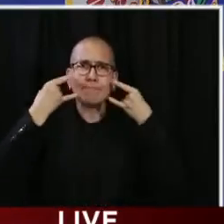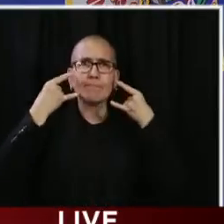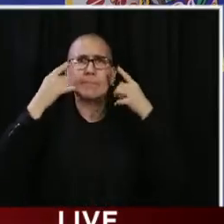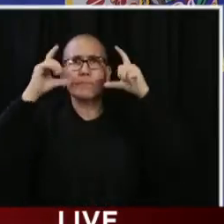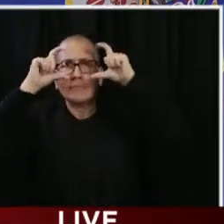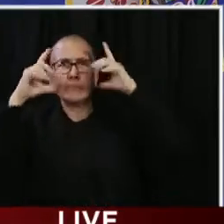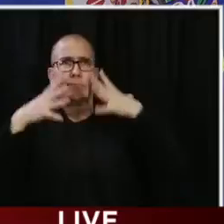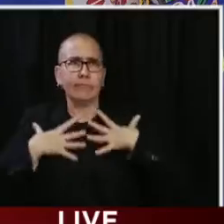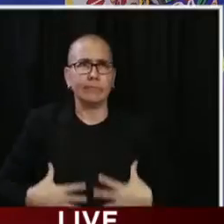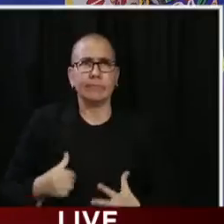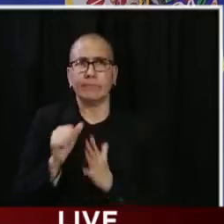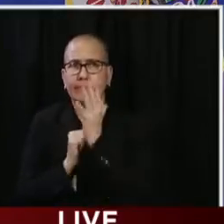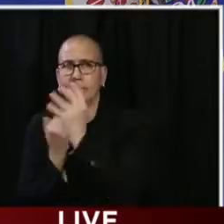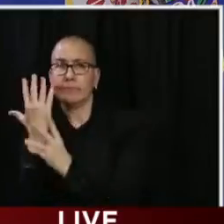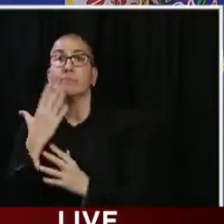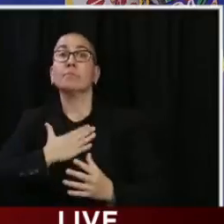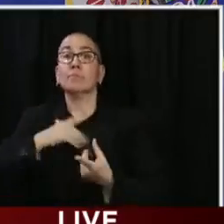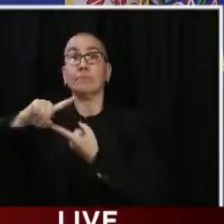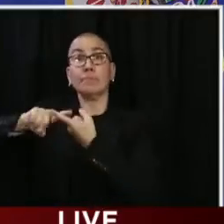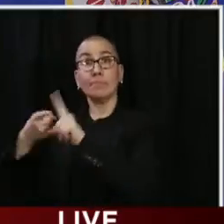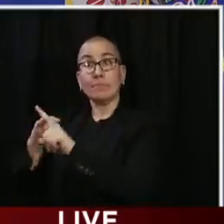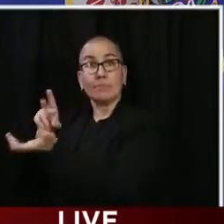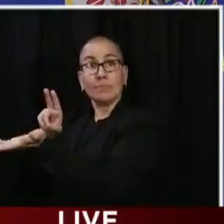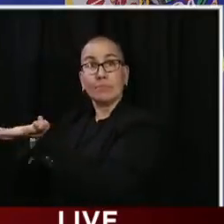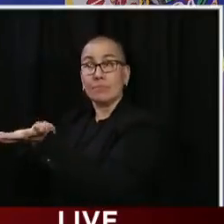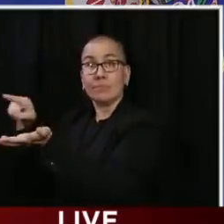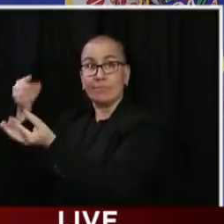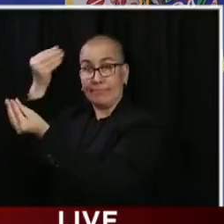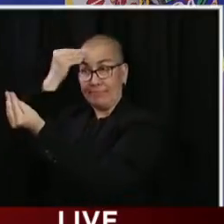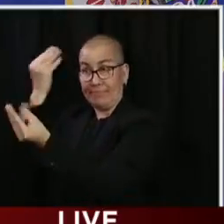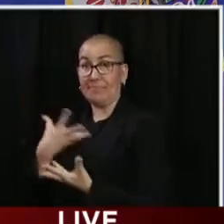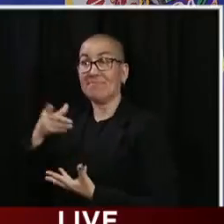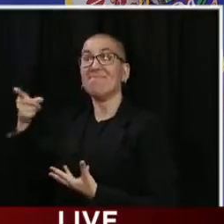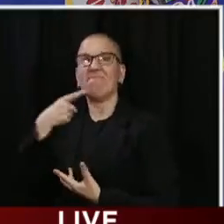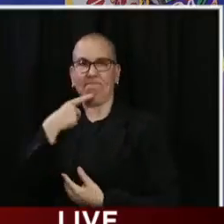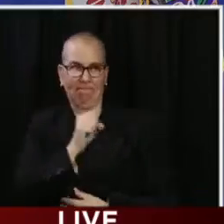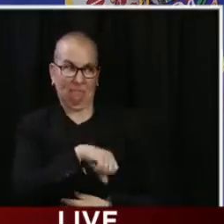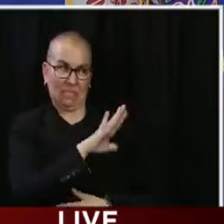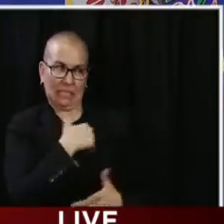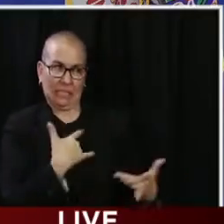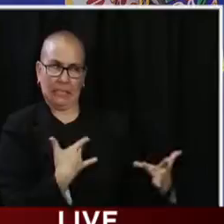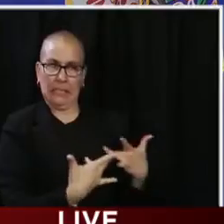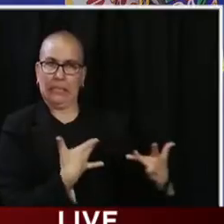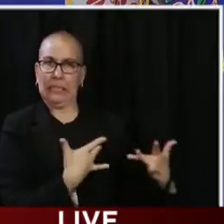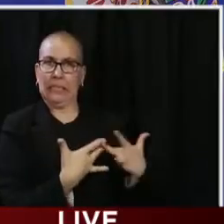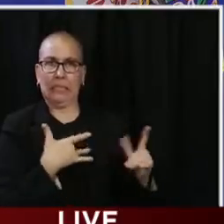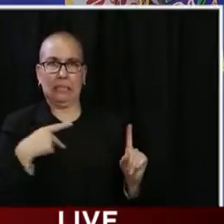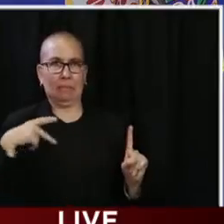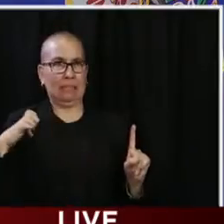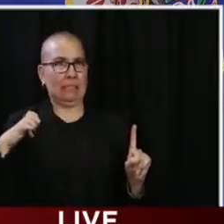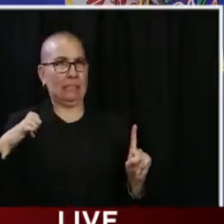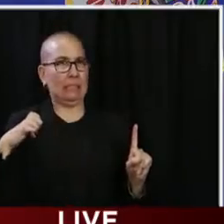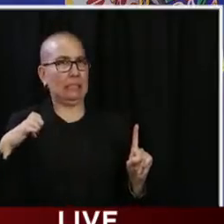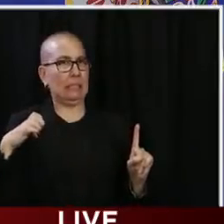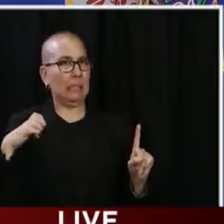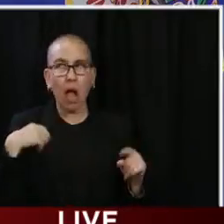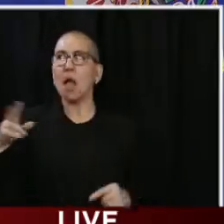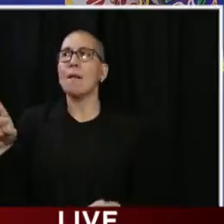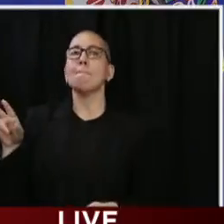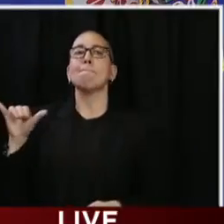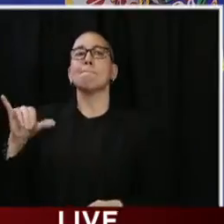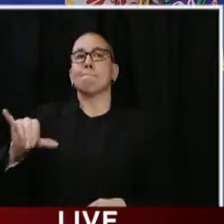in individual hospitals, I'm concerned. Because these are frontline workers. And while we're doing things that I think we hadn't done